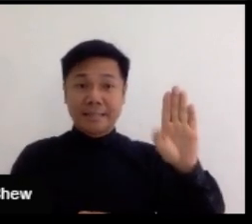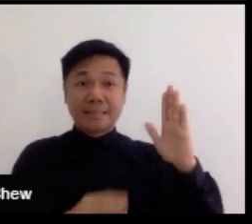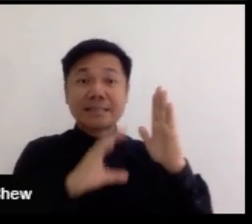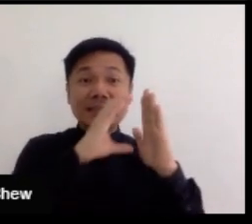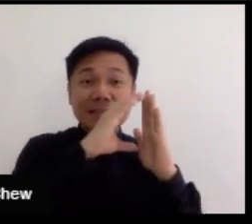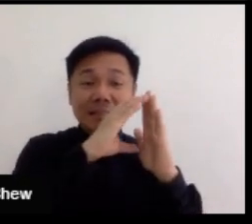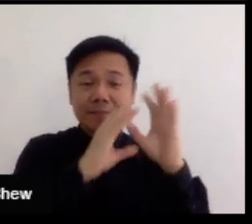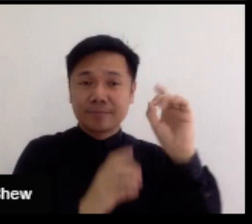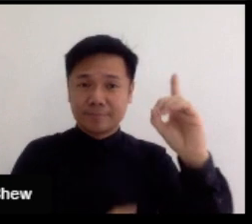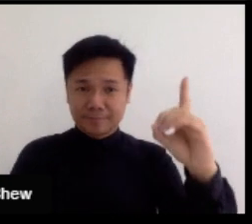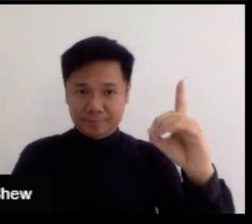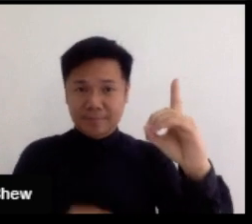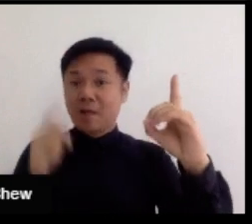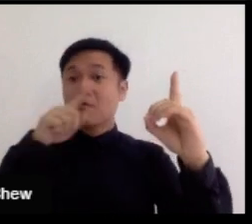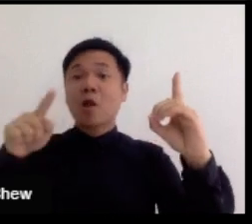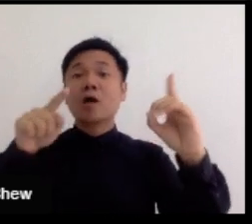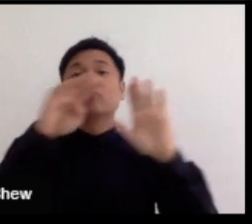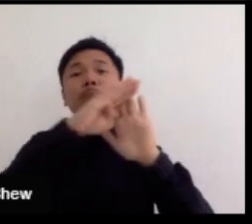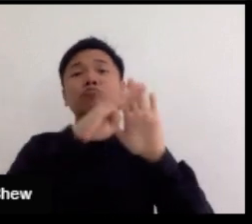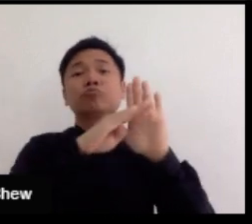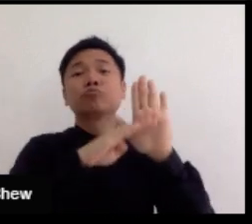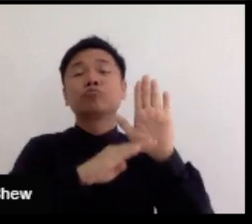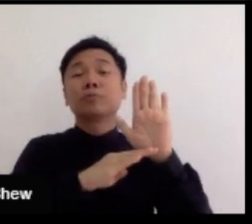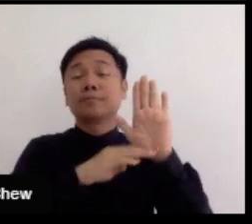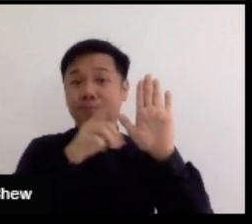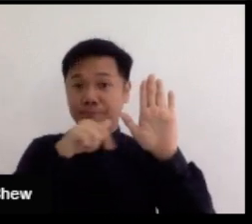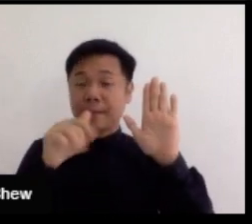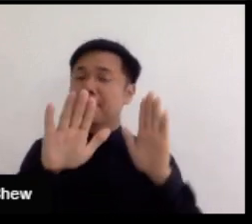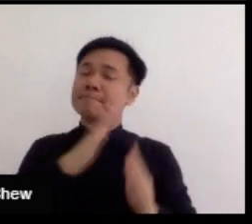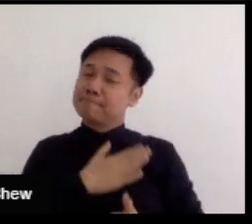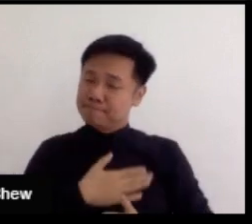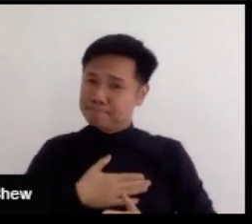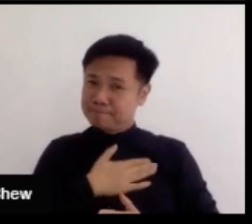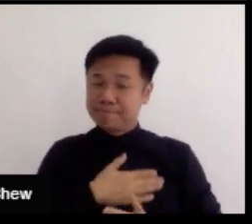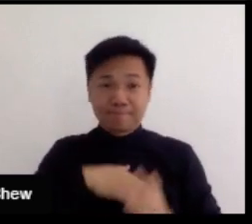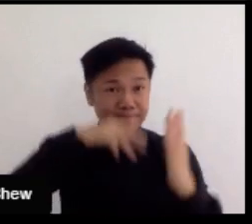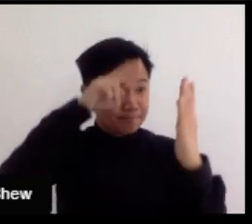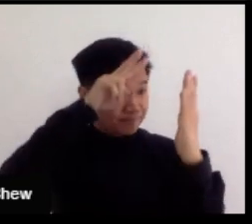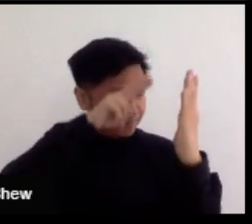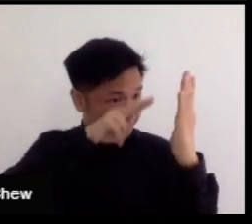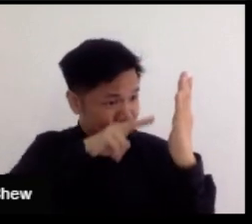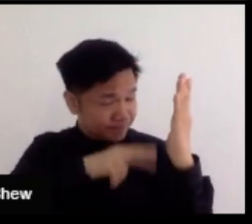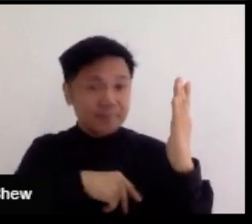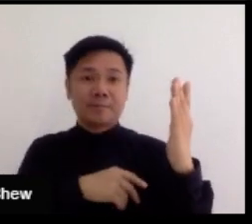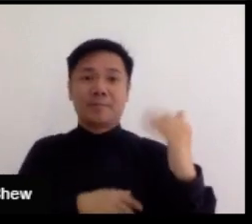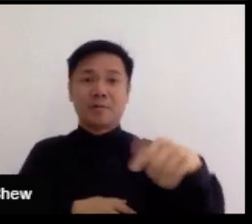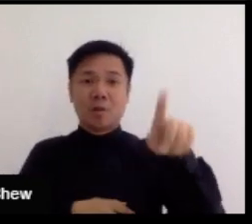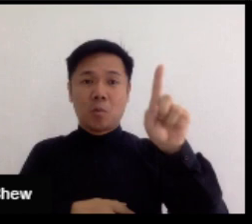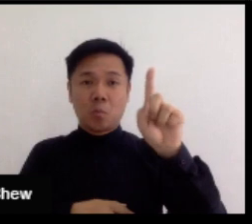agenda, please read from Roman 1 up to